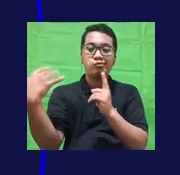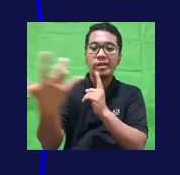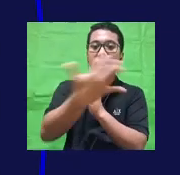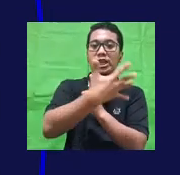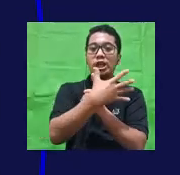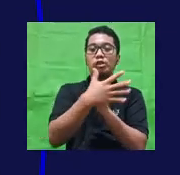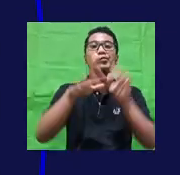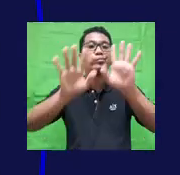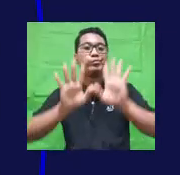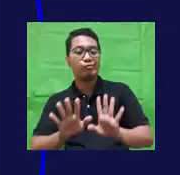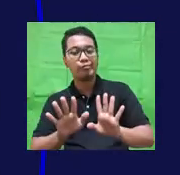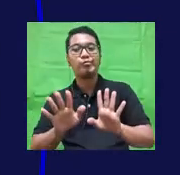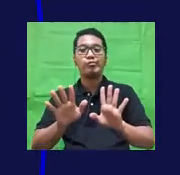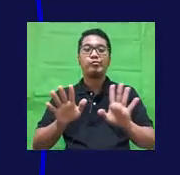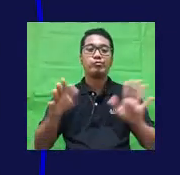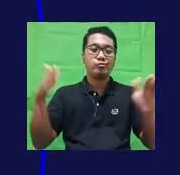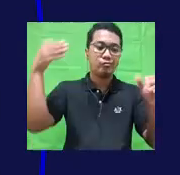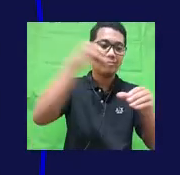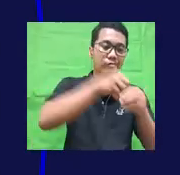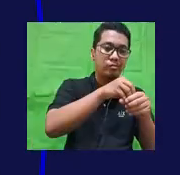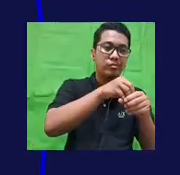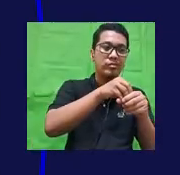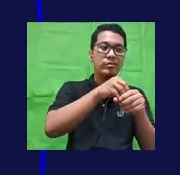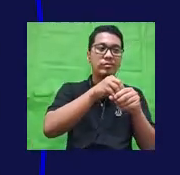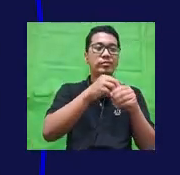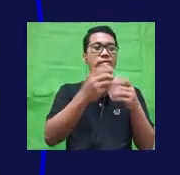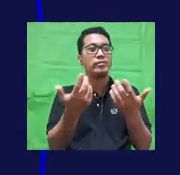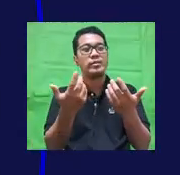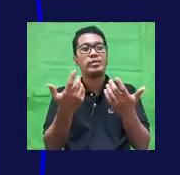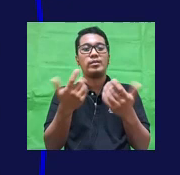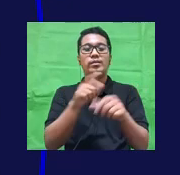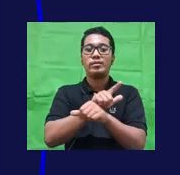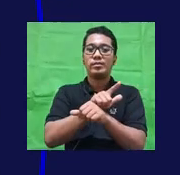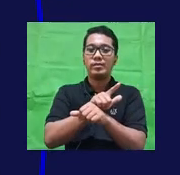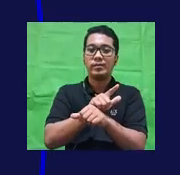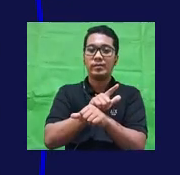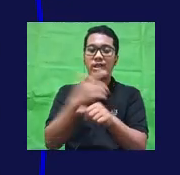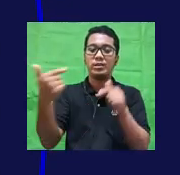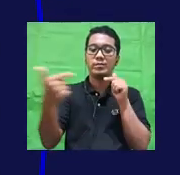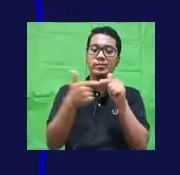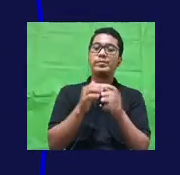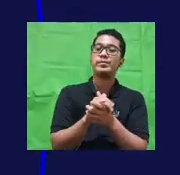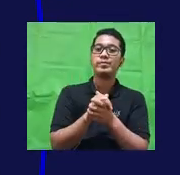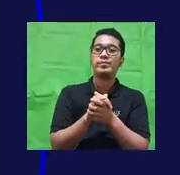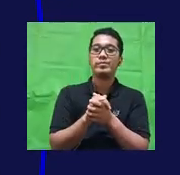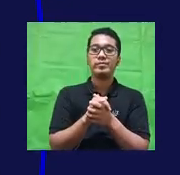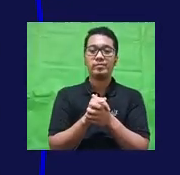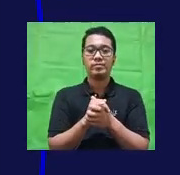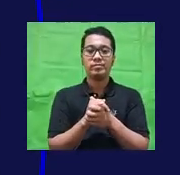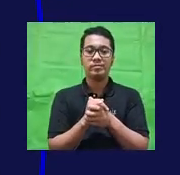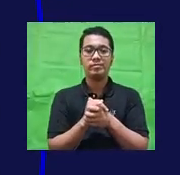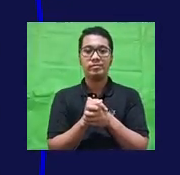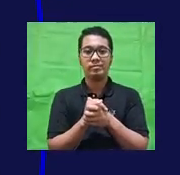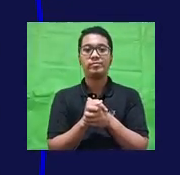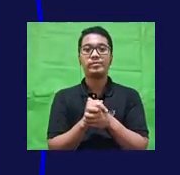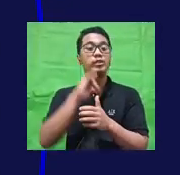was stay and long lasted was the one related with death and cemeteries. So in this sense, I